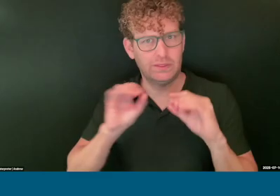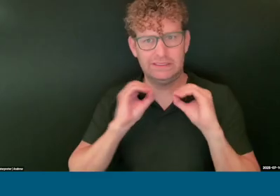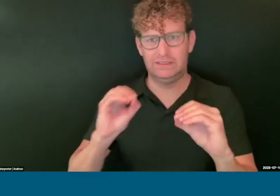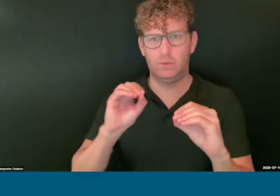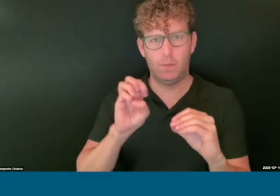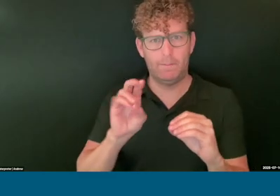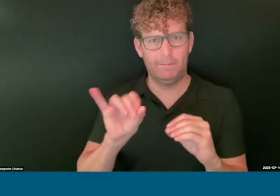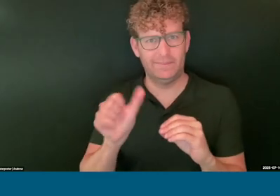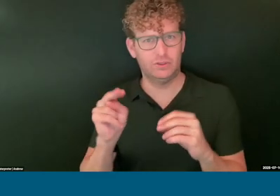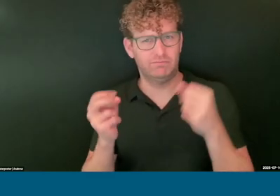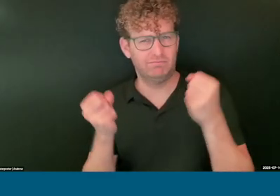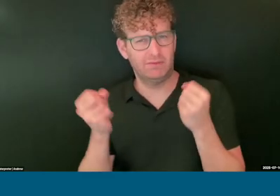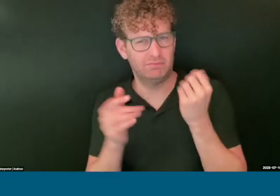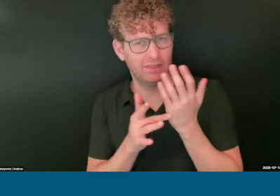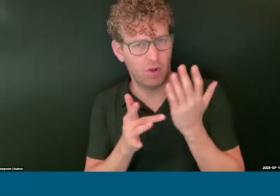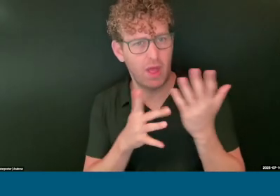federal policies.